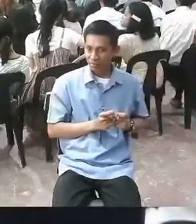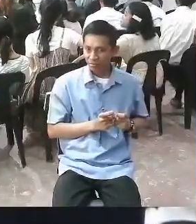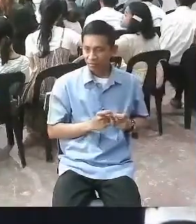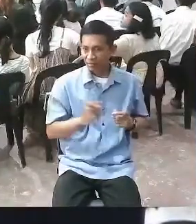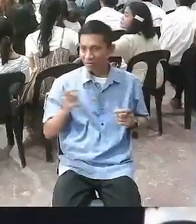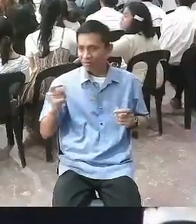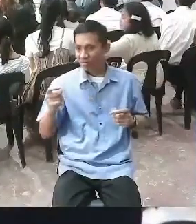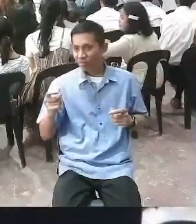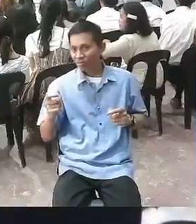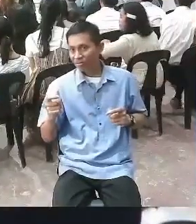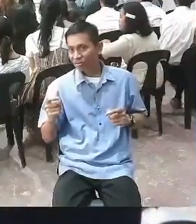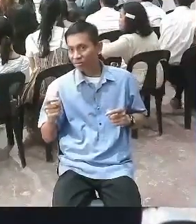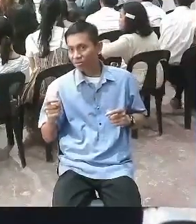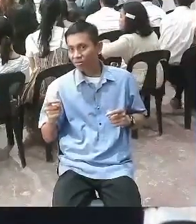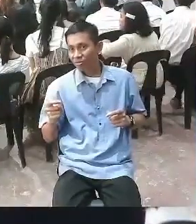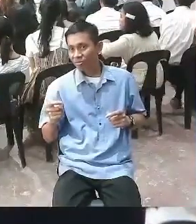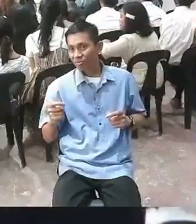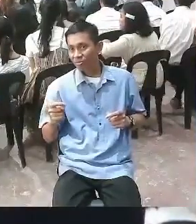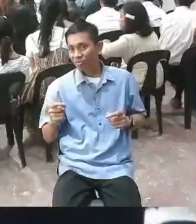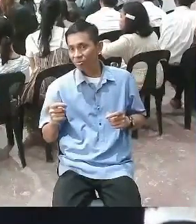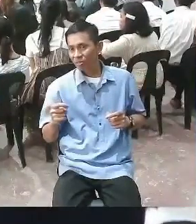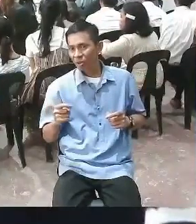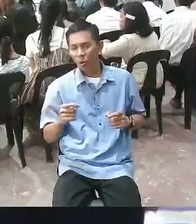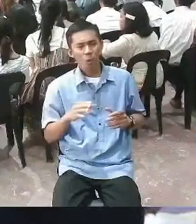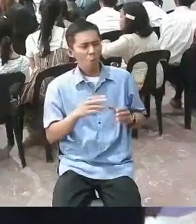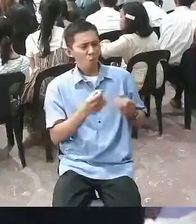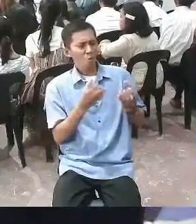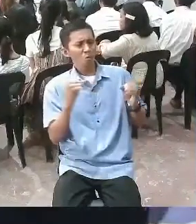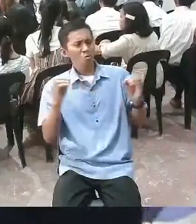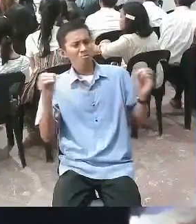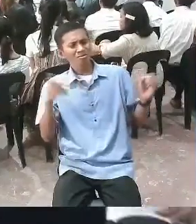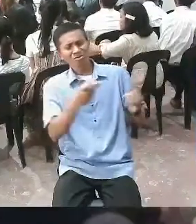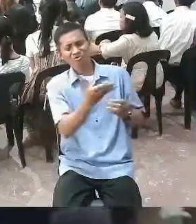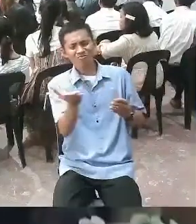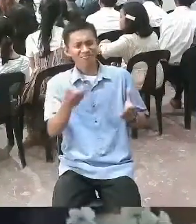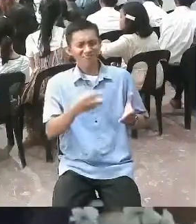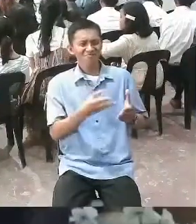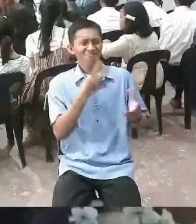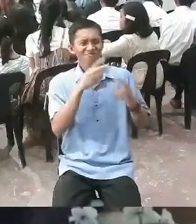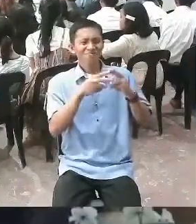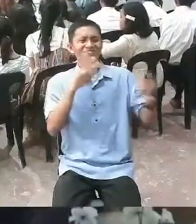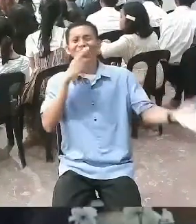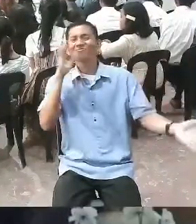Some of you out sitting there thinking about, oh, what a big sinner you are. Yeah, you too.